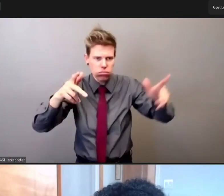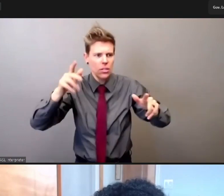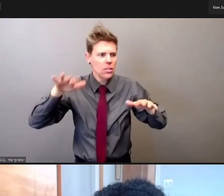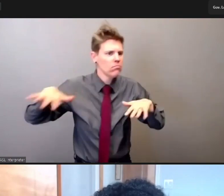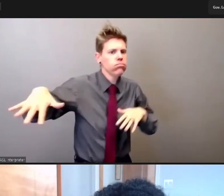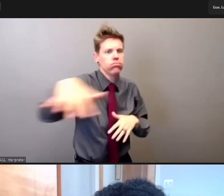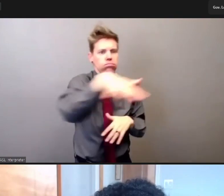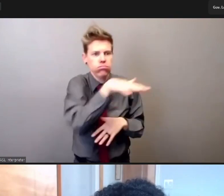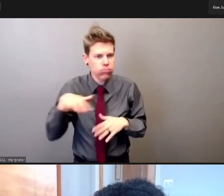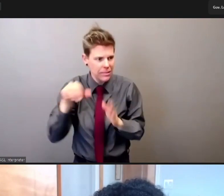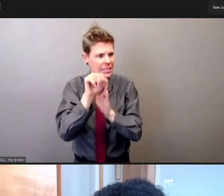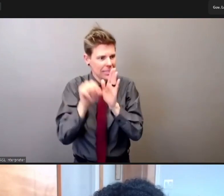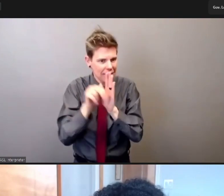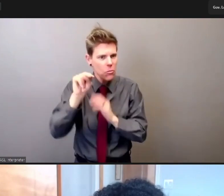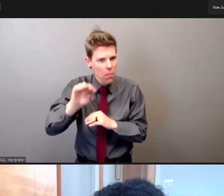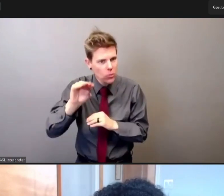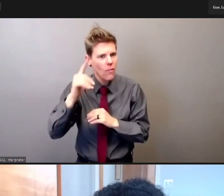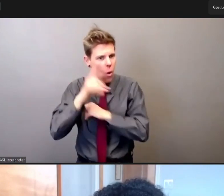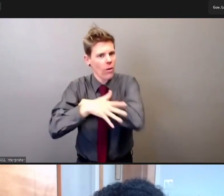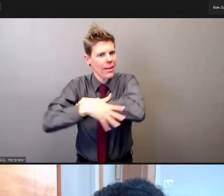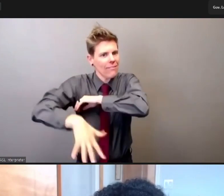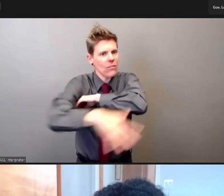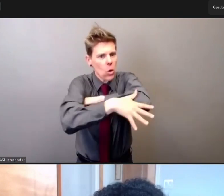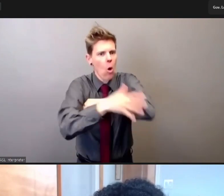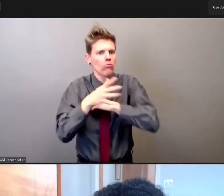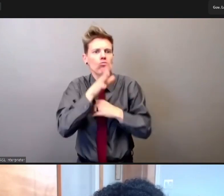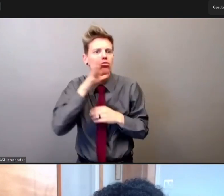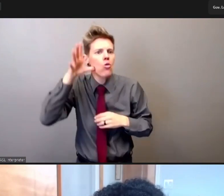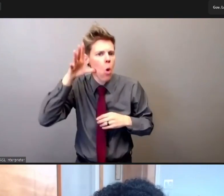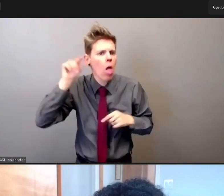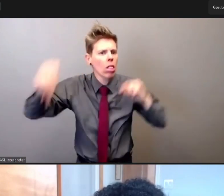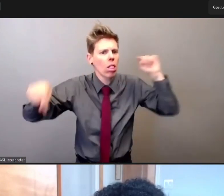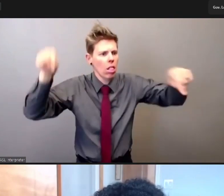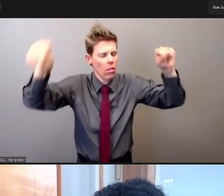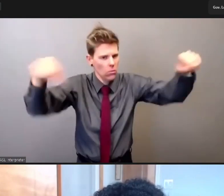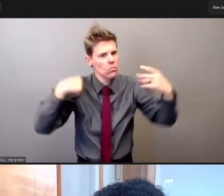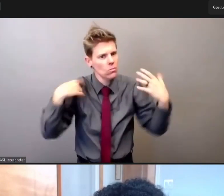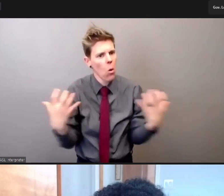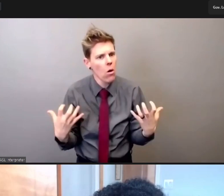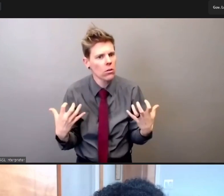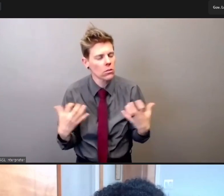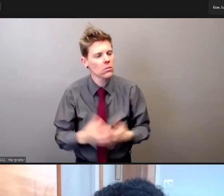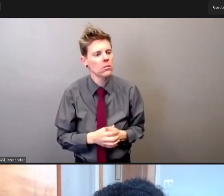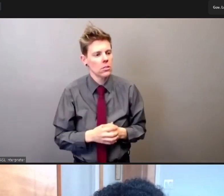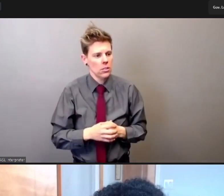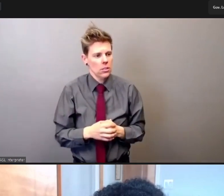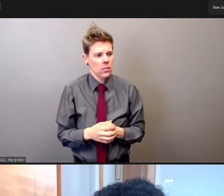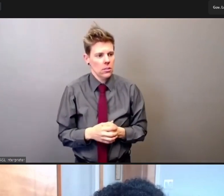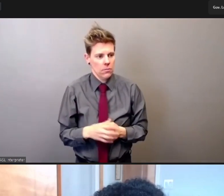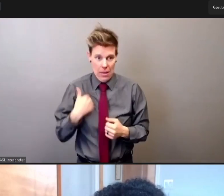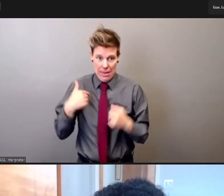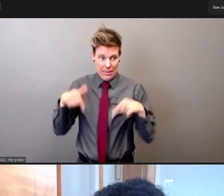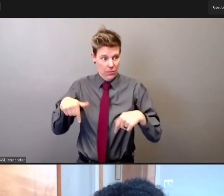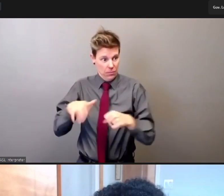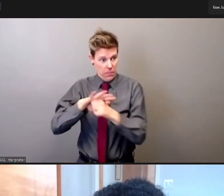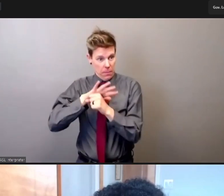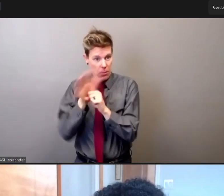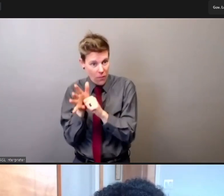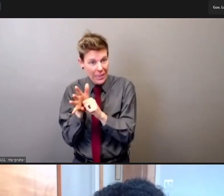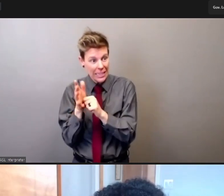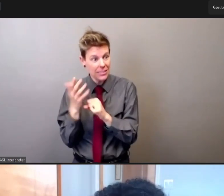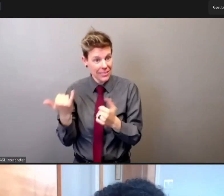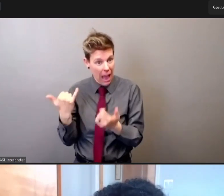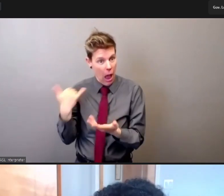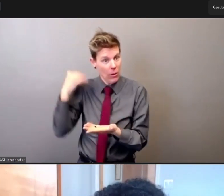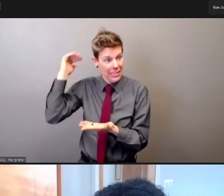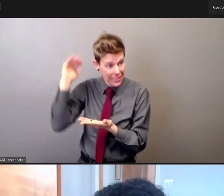these variants and really staying ahead, if you will, of the COVID curve in some of our hardest hit areas or regions of the state. So